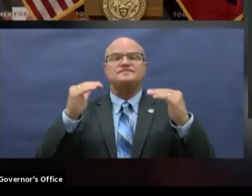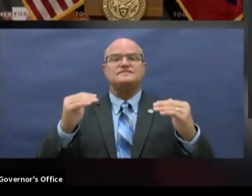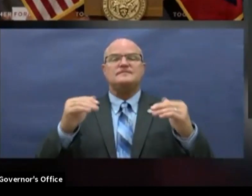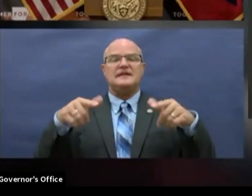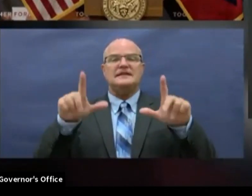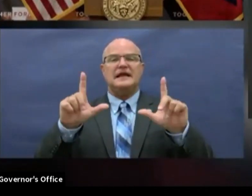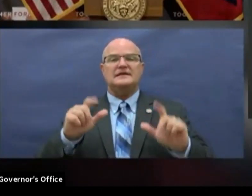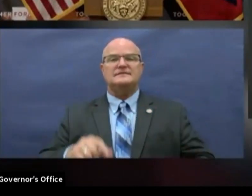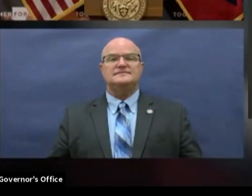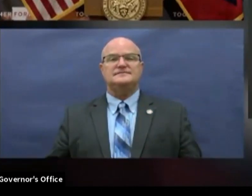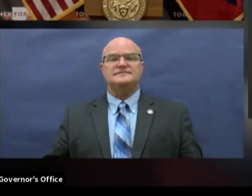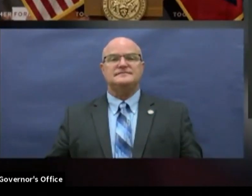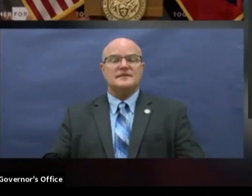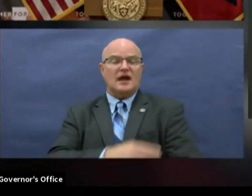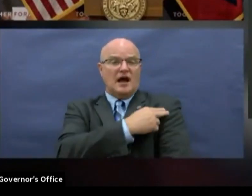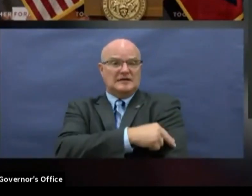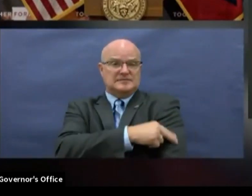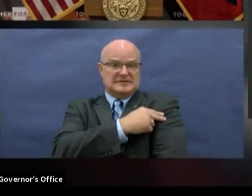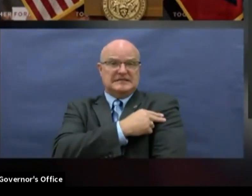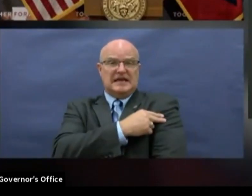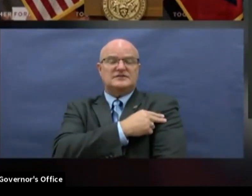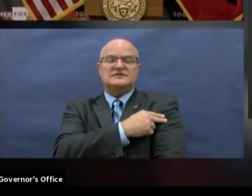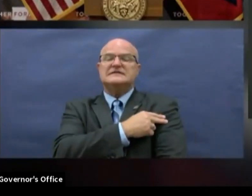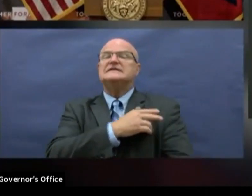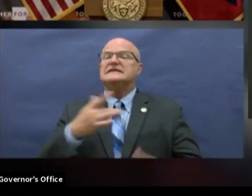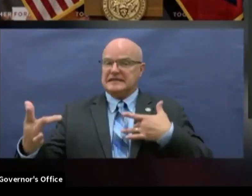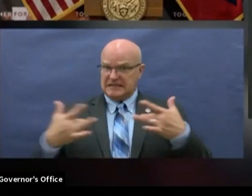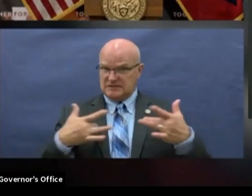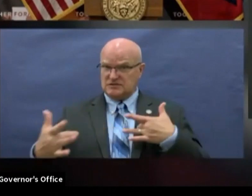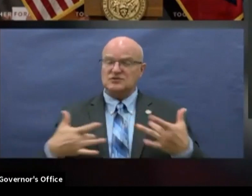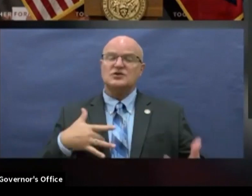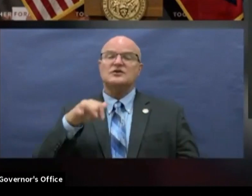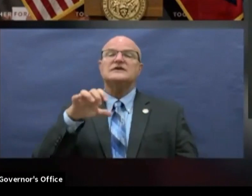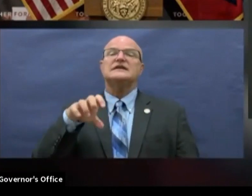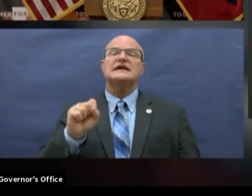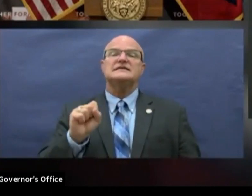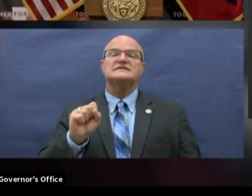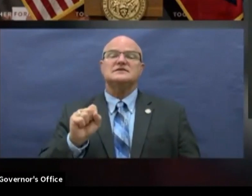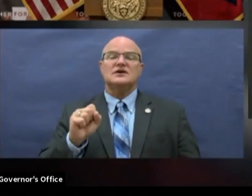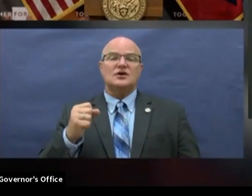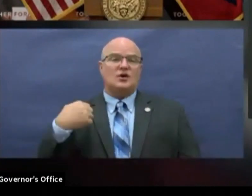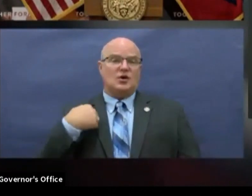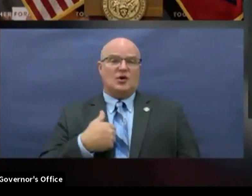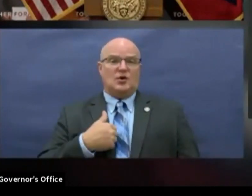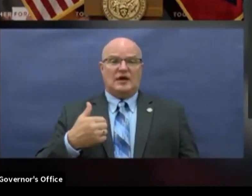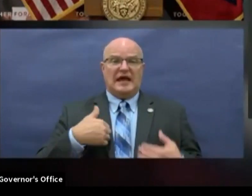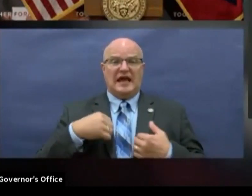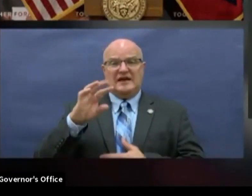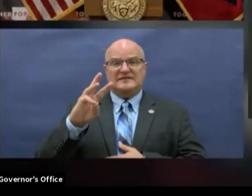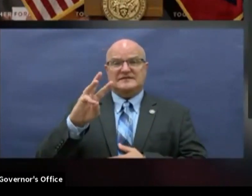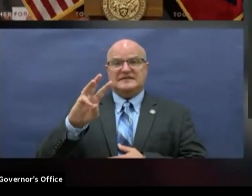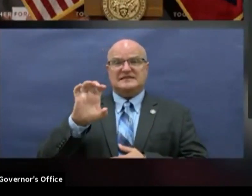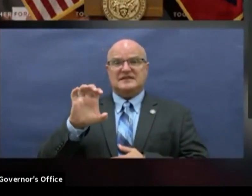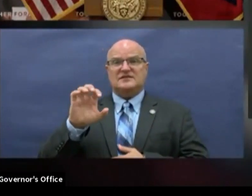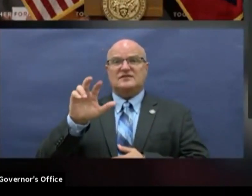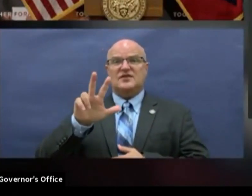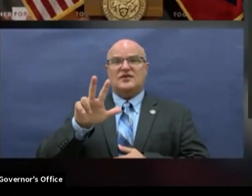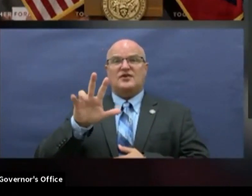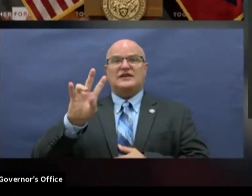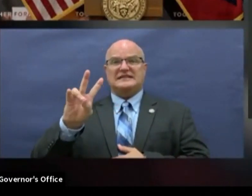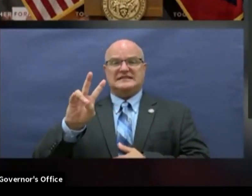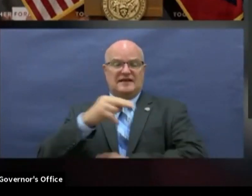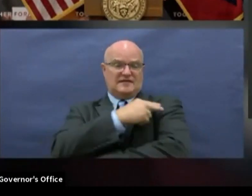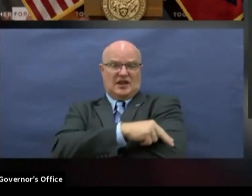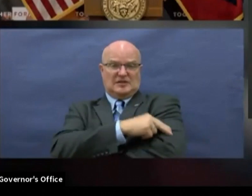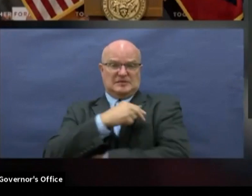next. Hospitalizations is a concern to us. You can see that we have 637